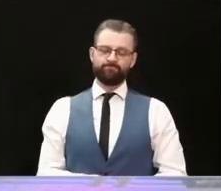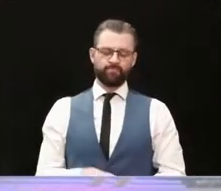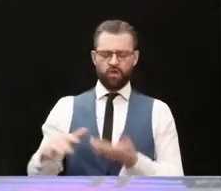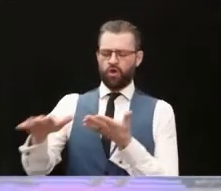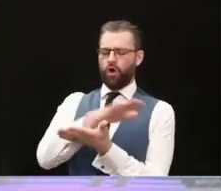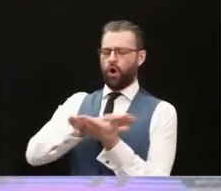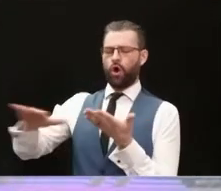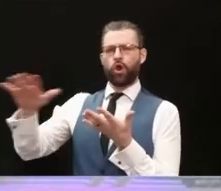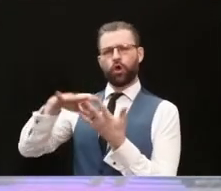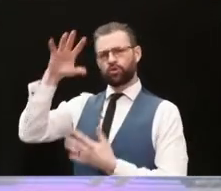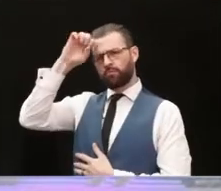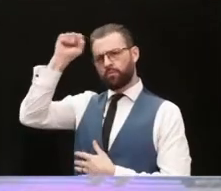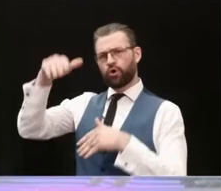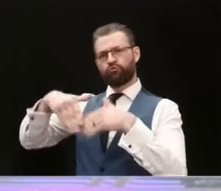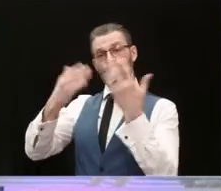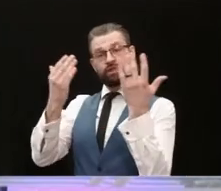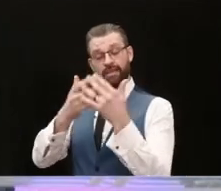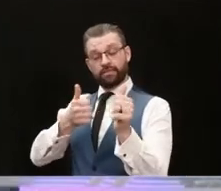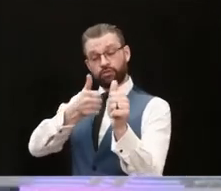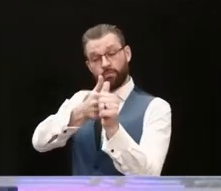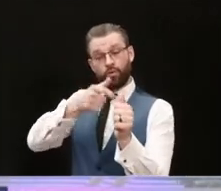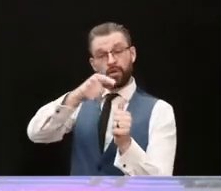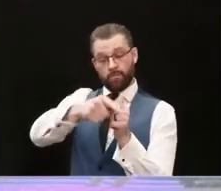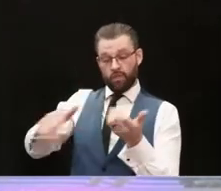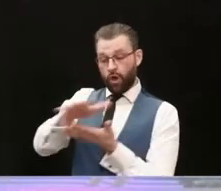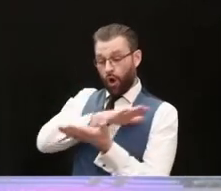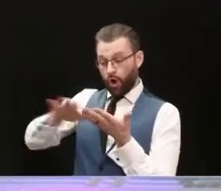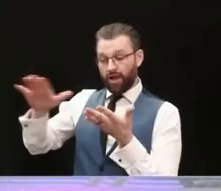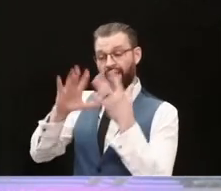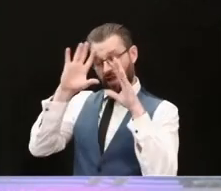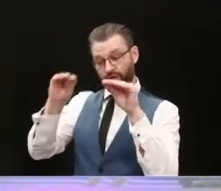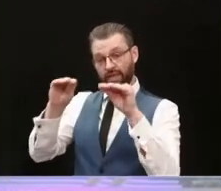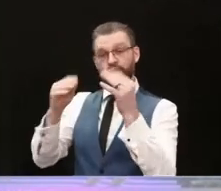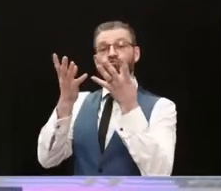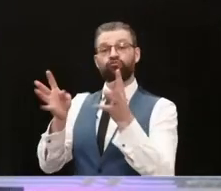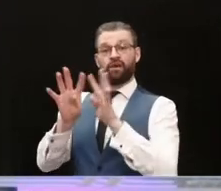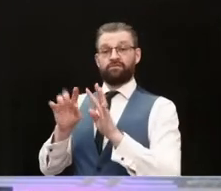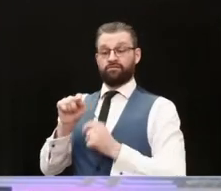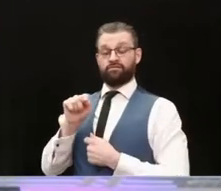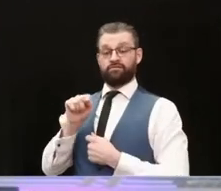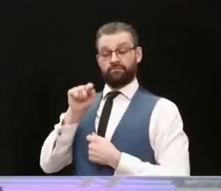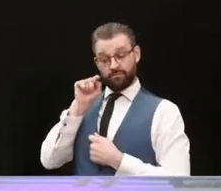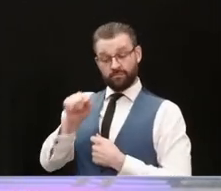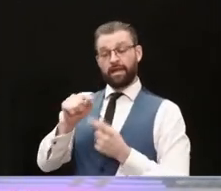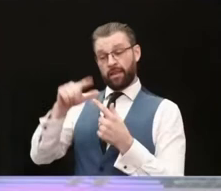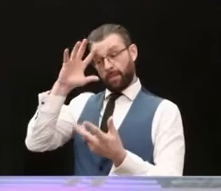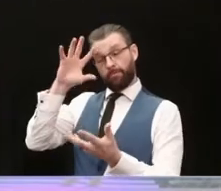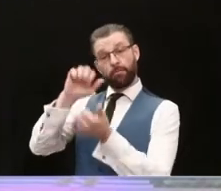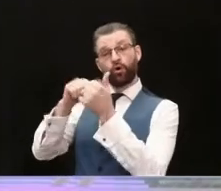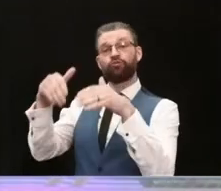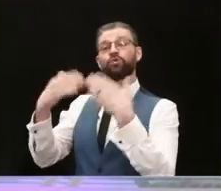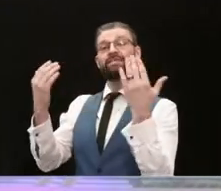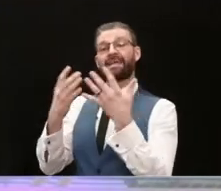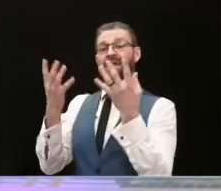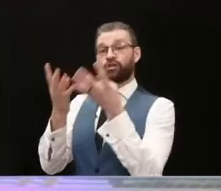Holocaust Memorial Day is supported by the Holocaust Educational Trust and the Holocaust Memorial Day Trust,